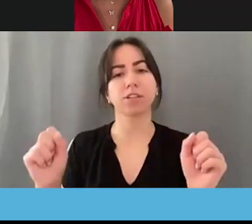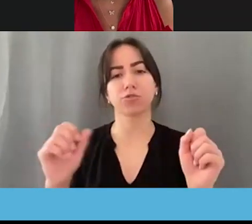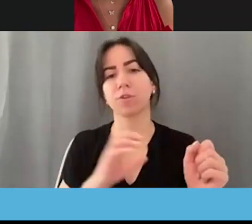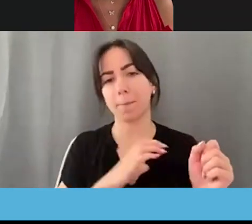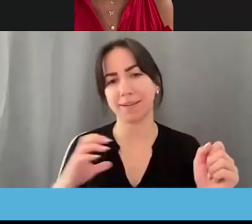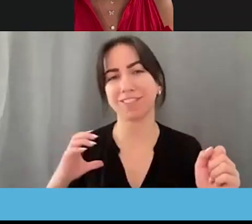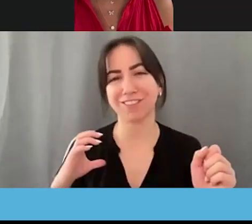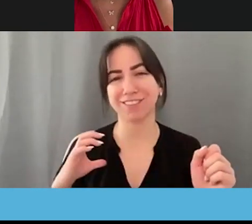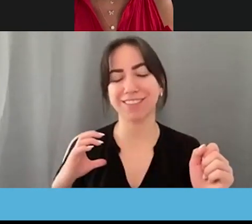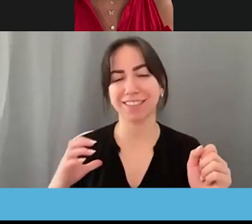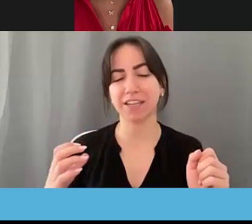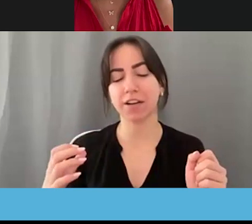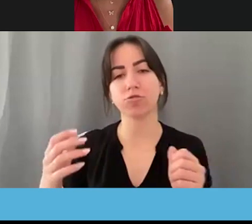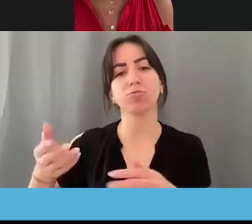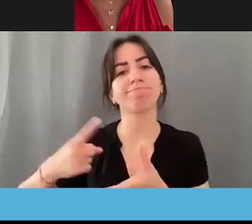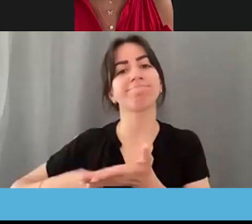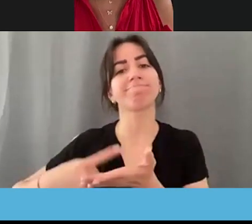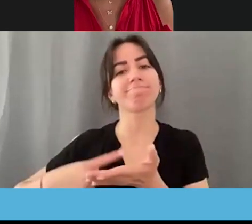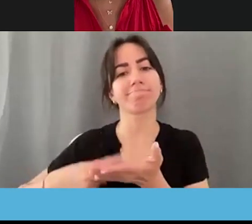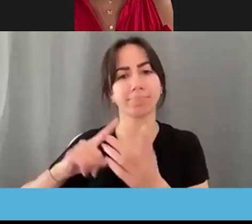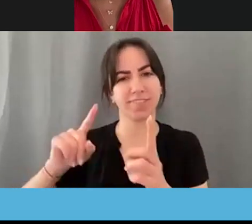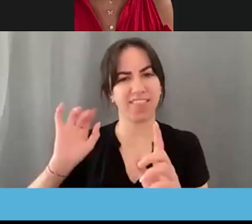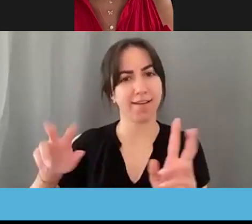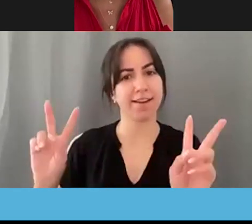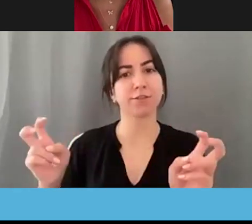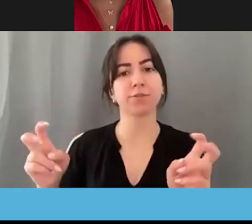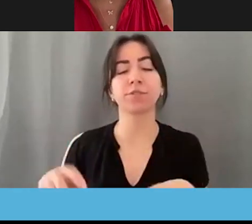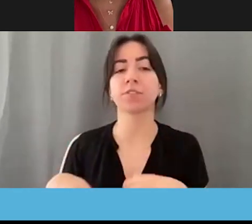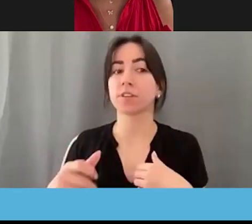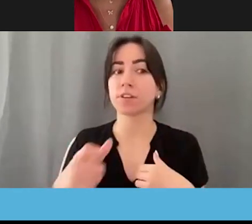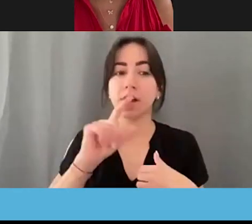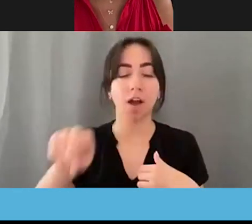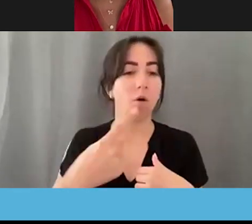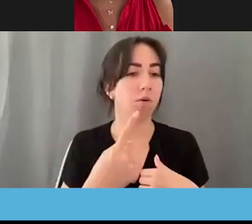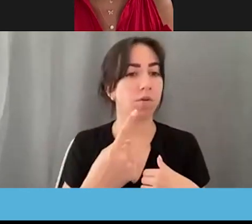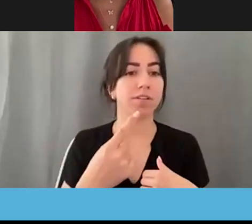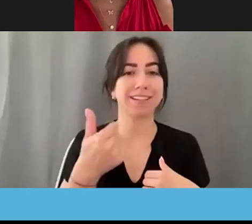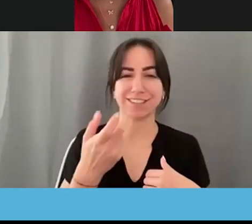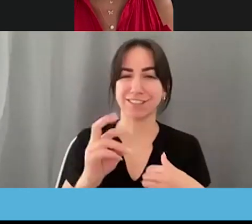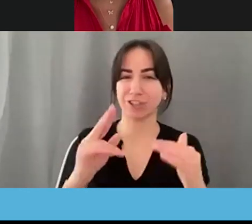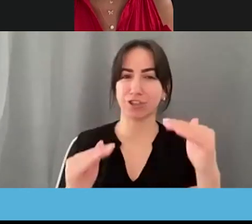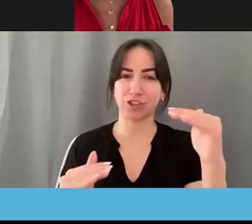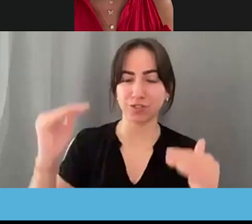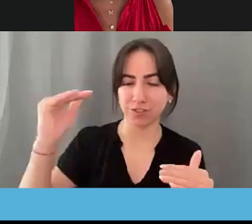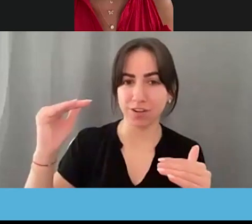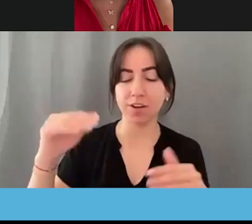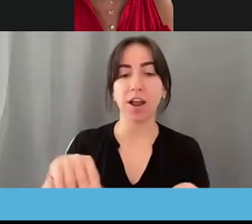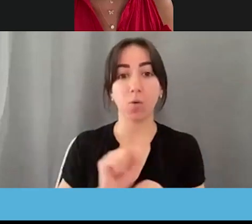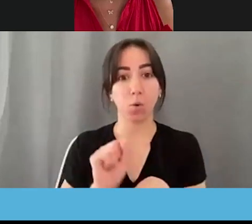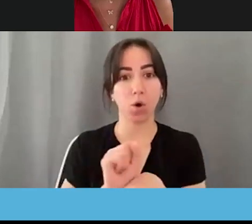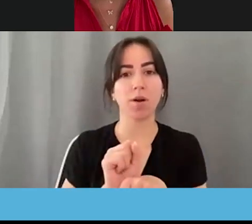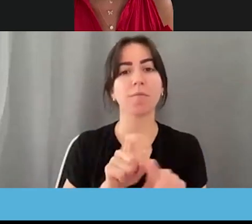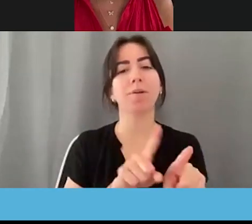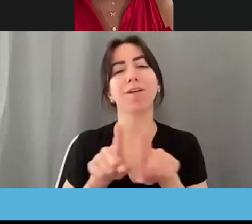to try to spearhead this issue, not just with regard to gender inequality in the workplace, but also